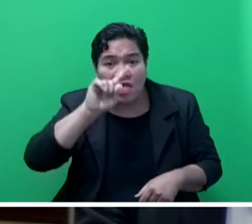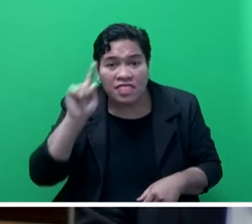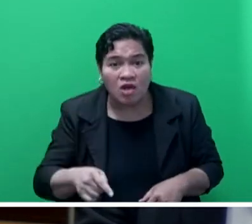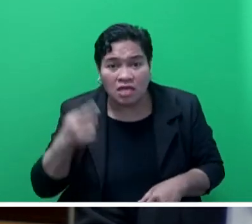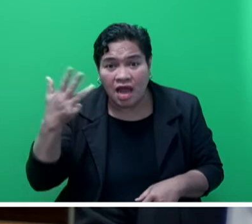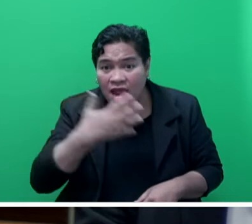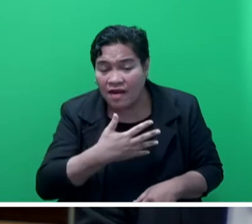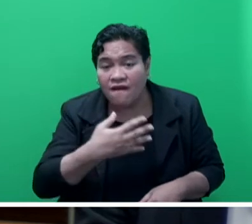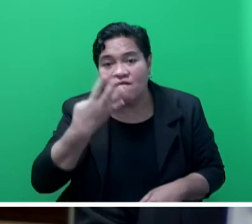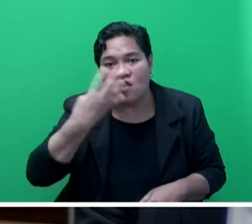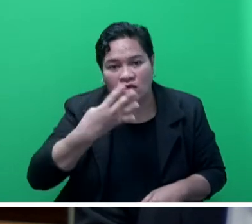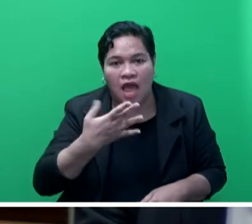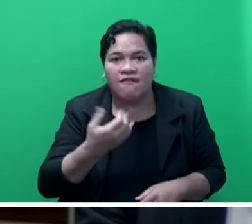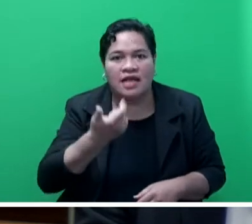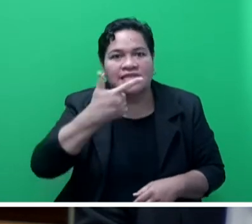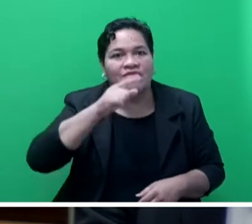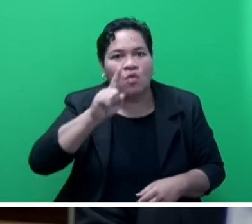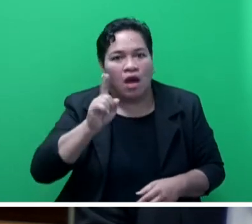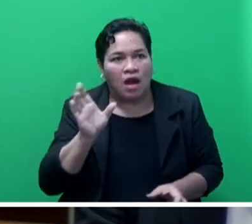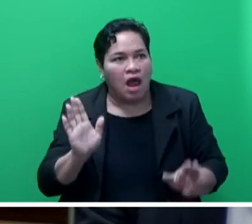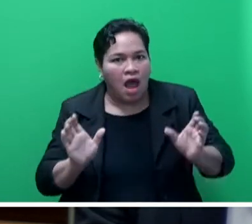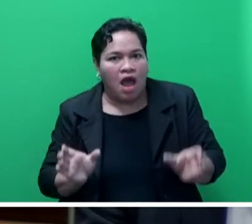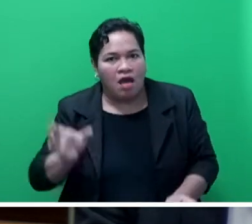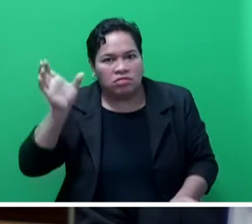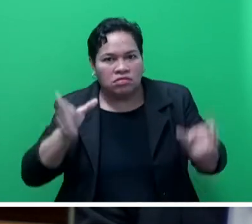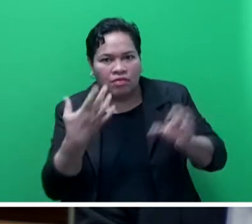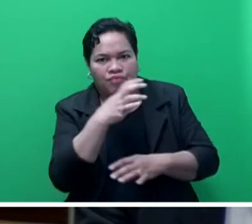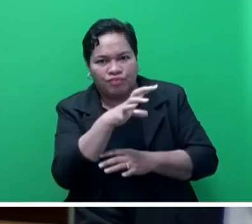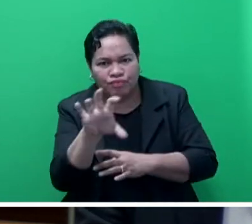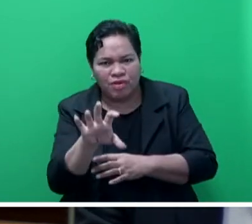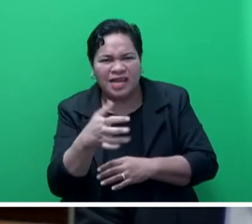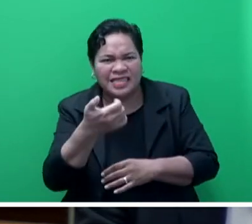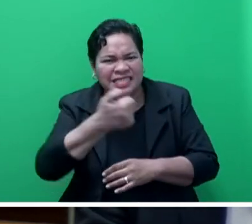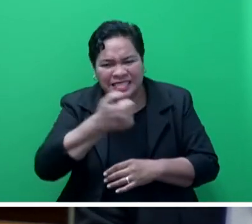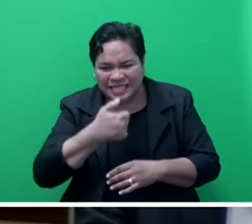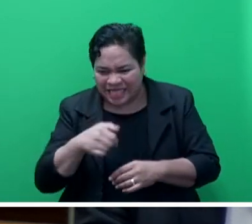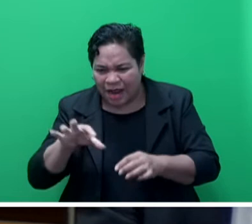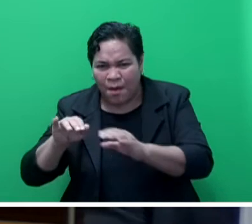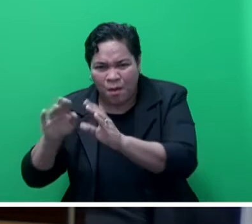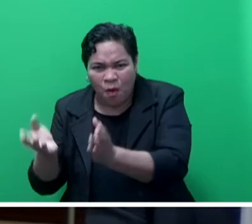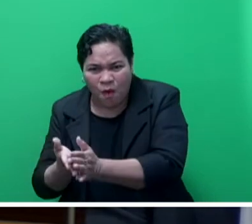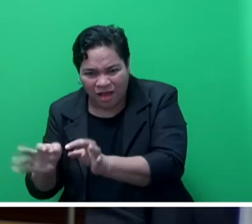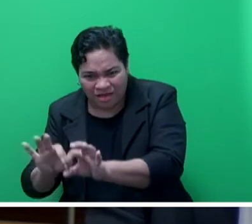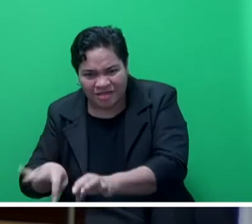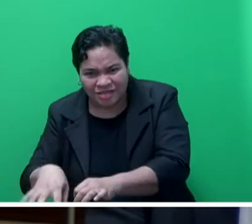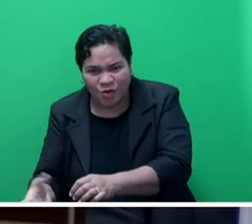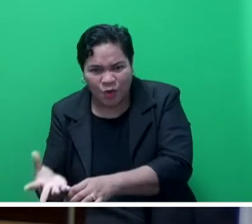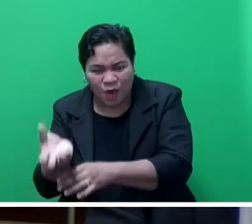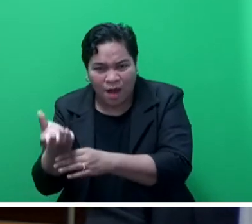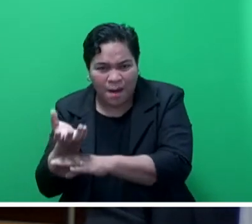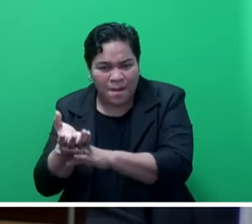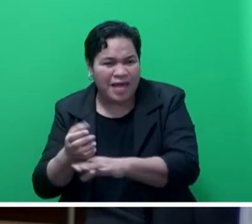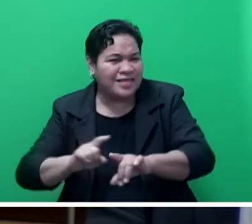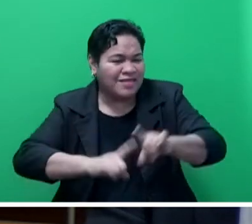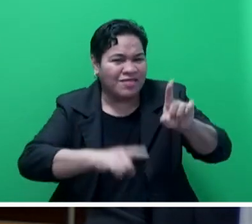and this includes 71 lighthouses, 60 navigation buoys, 15 light beacons, and 1,012 day beacons that provide